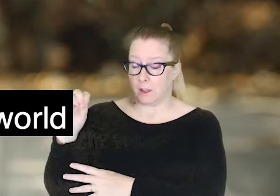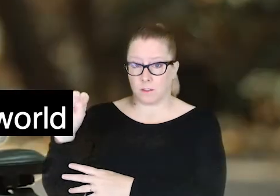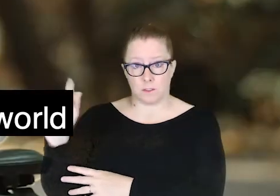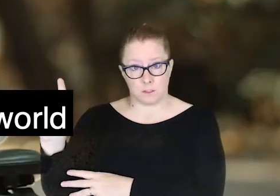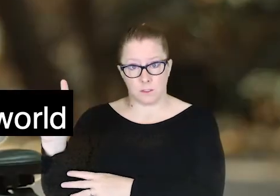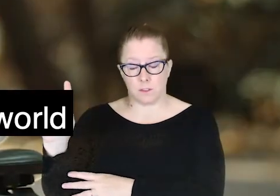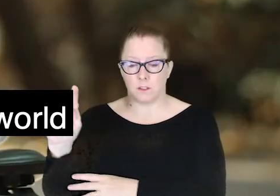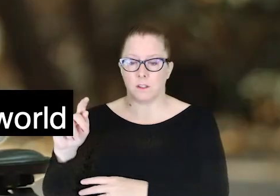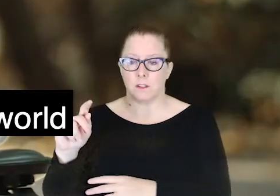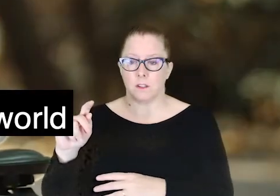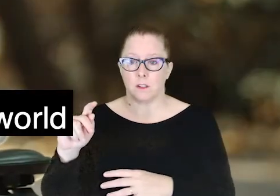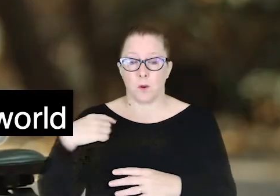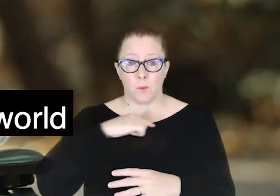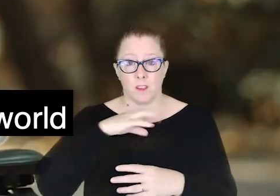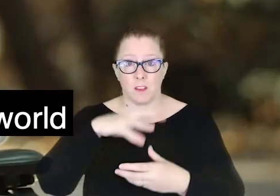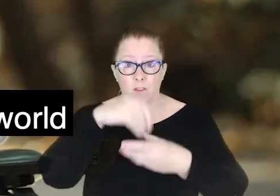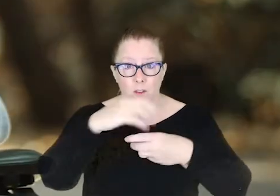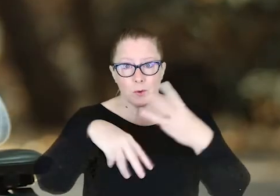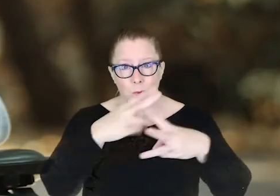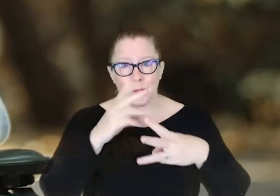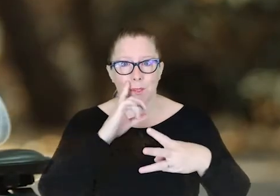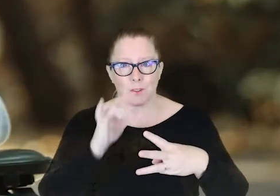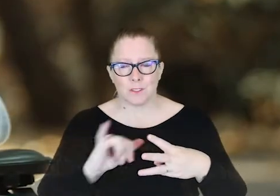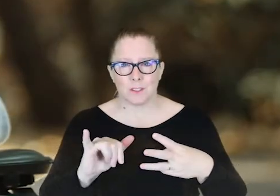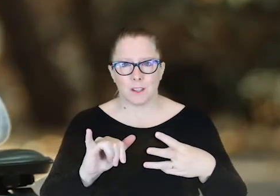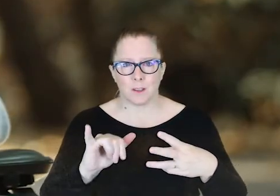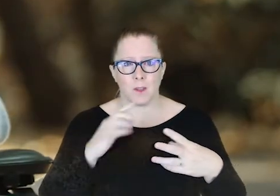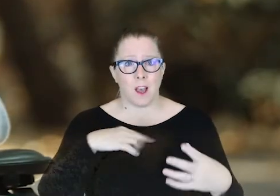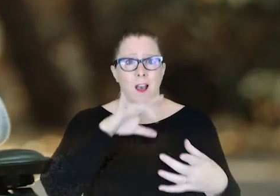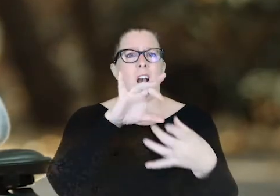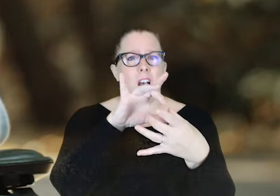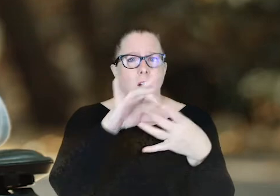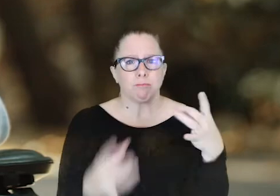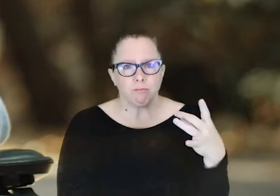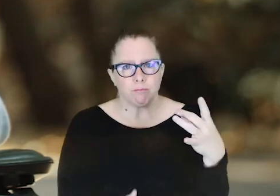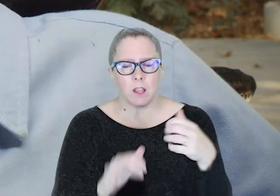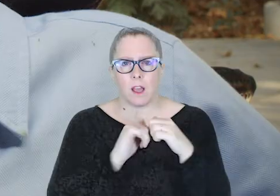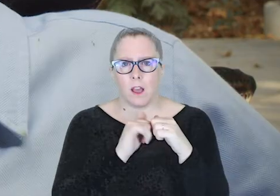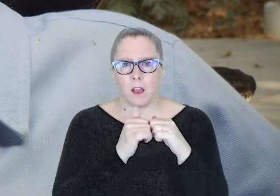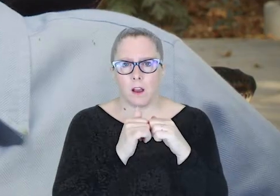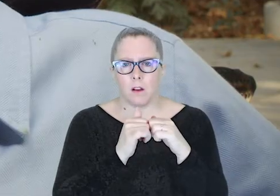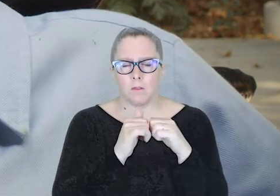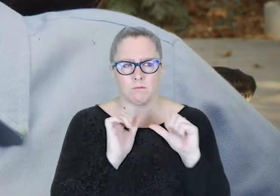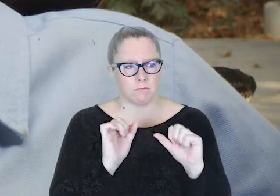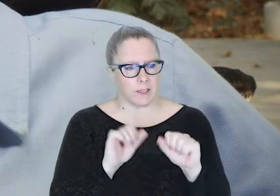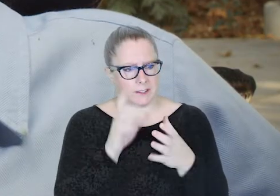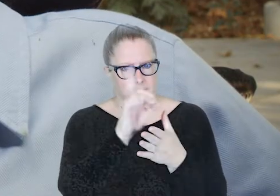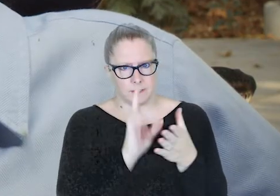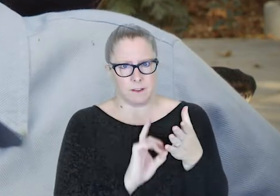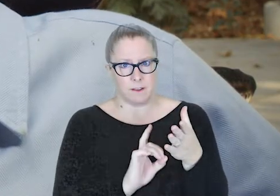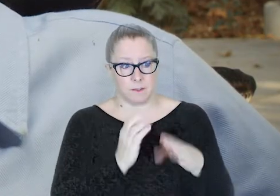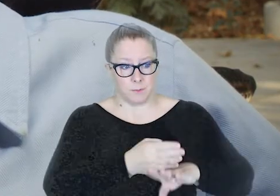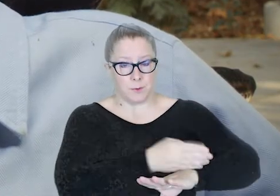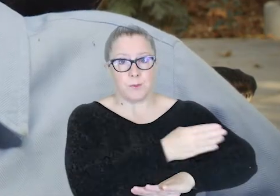kiosks. There's ways that we engage with the world where we might actually have a failure in the way we engage. So how can we design